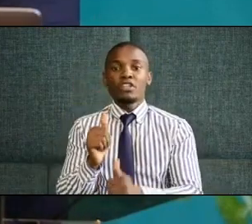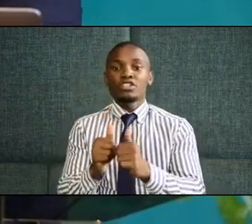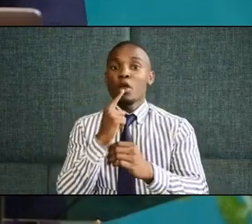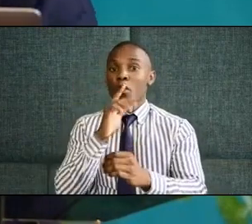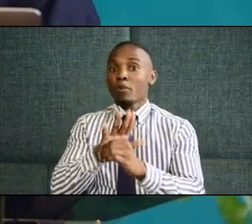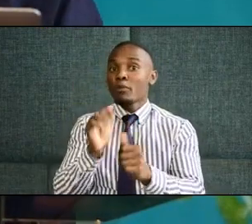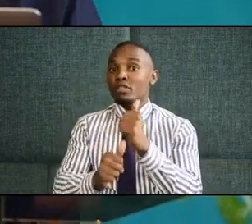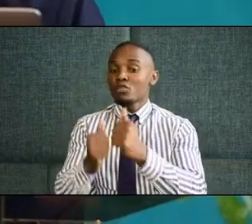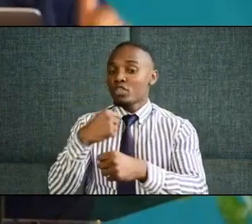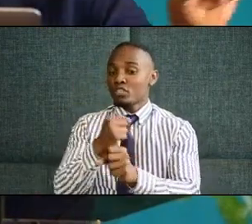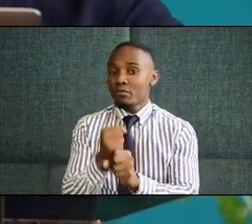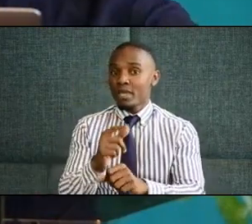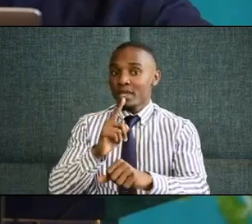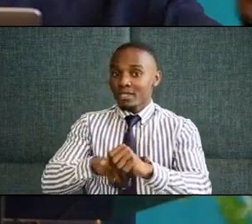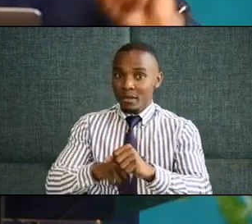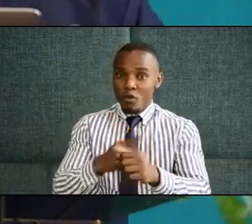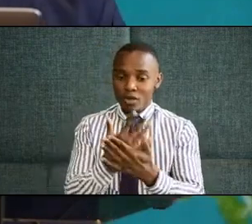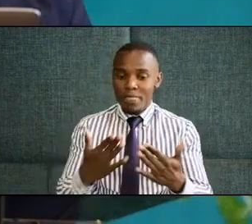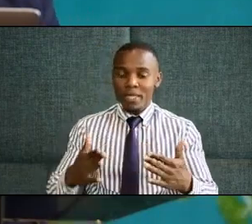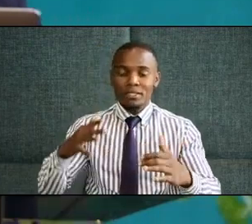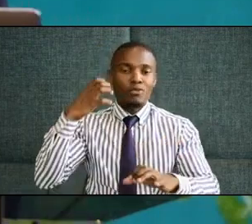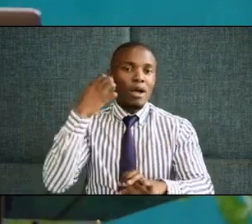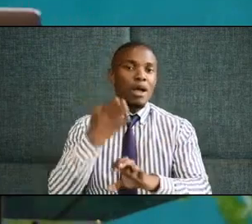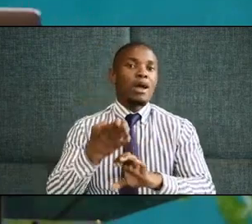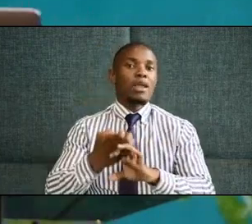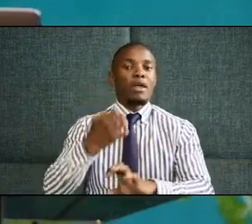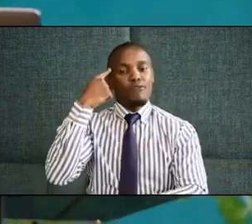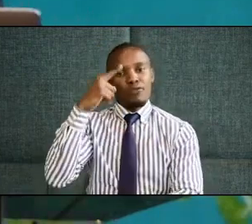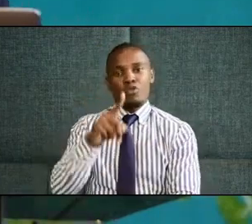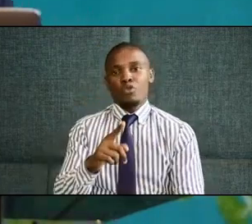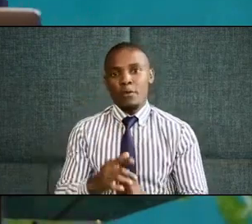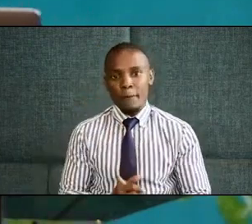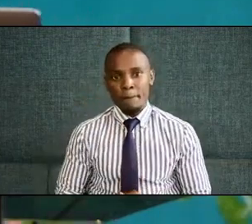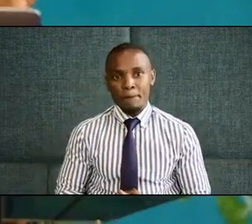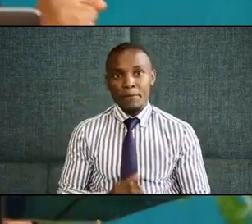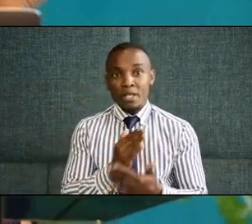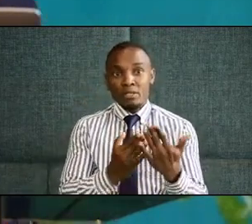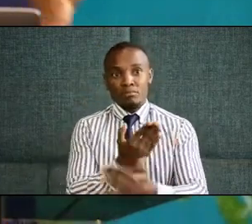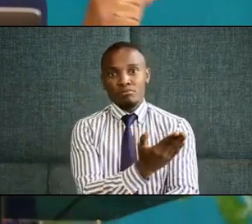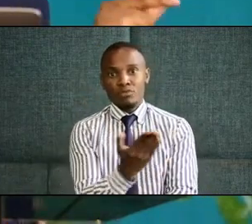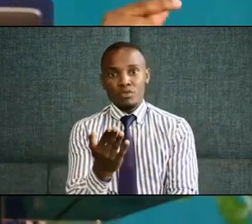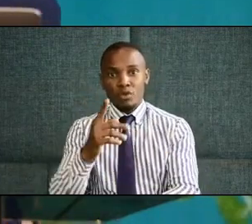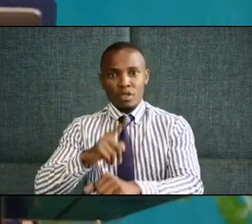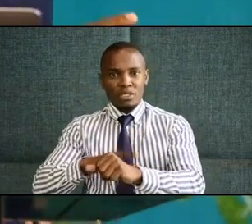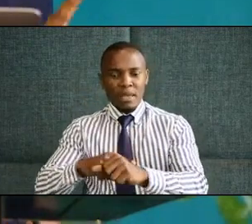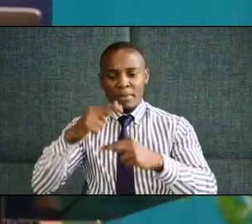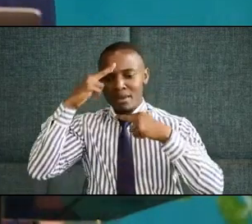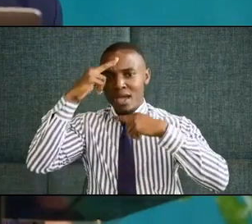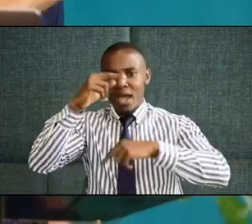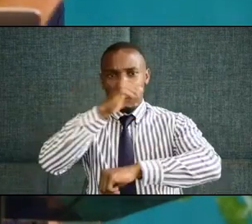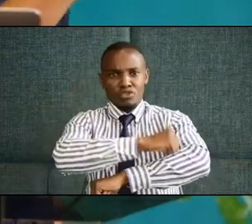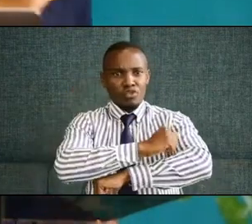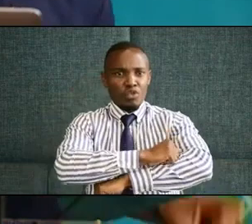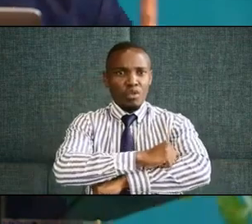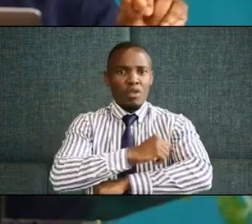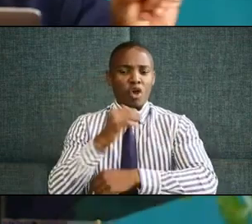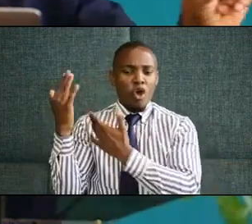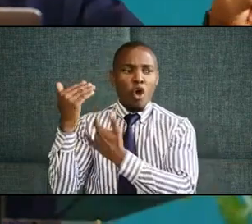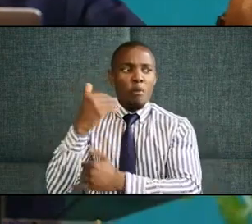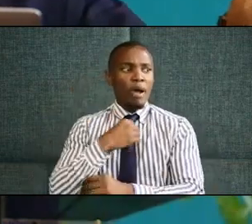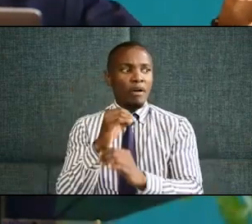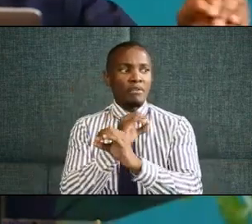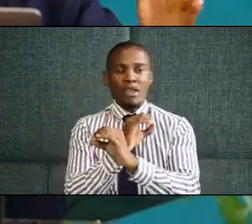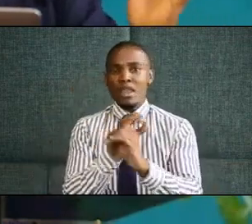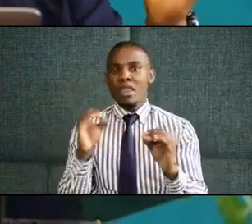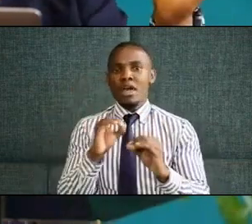have made when things were tough for you. Some of you, when you were in secondary school, no hope to go